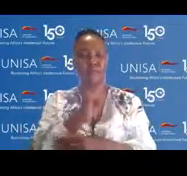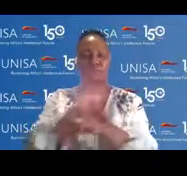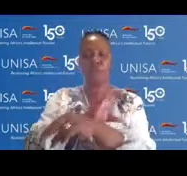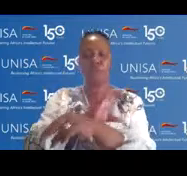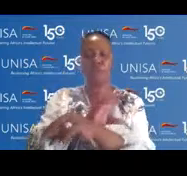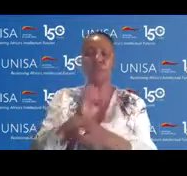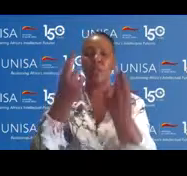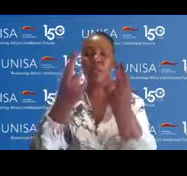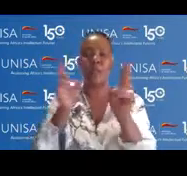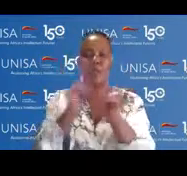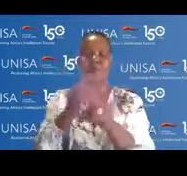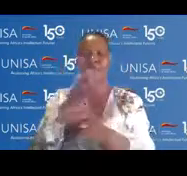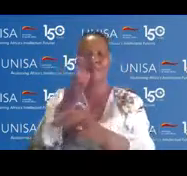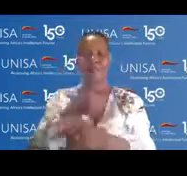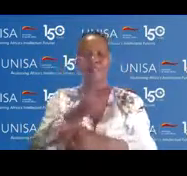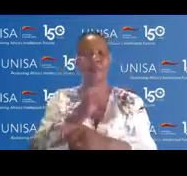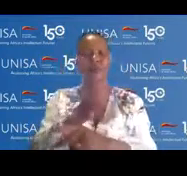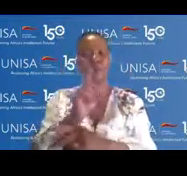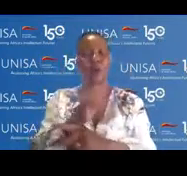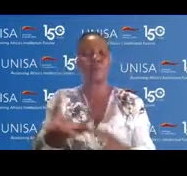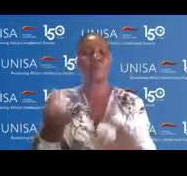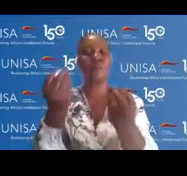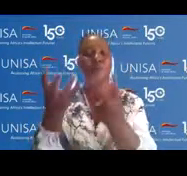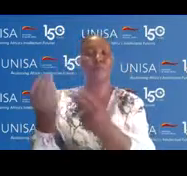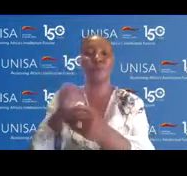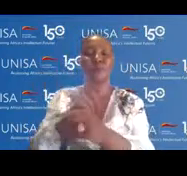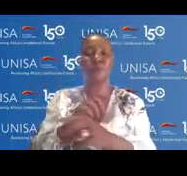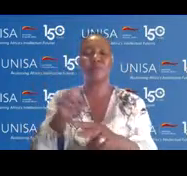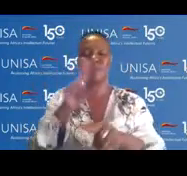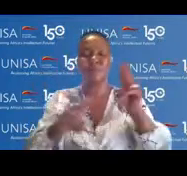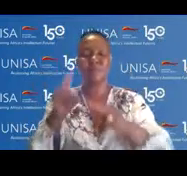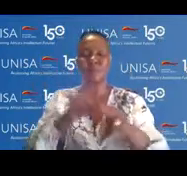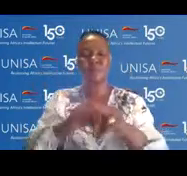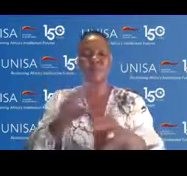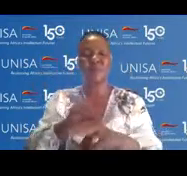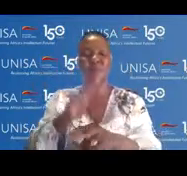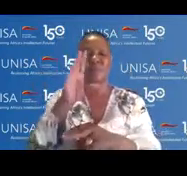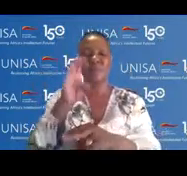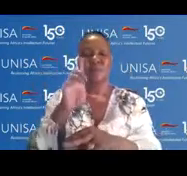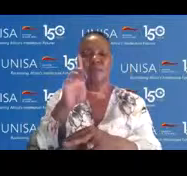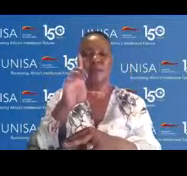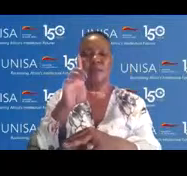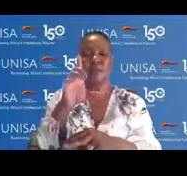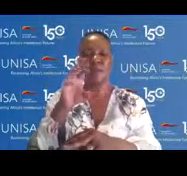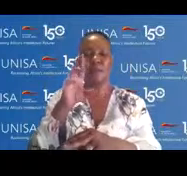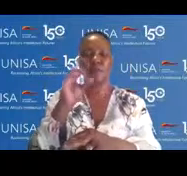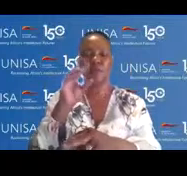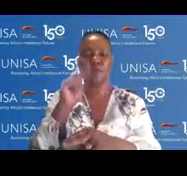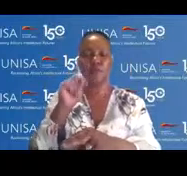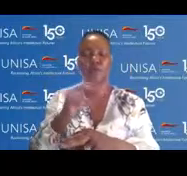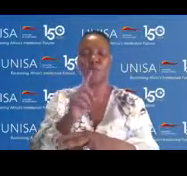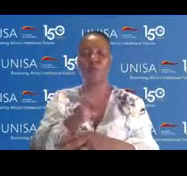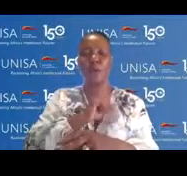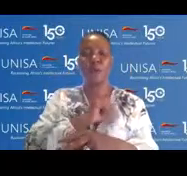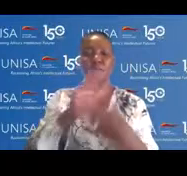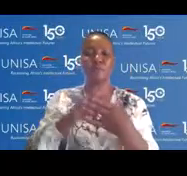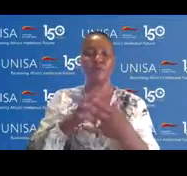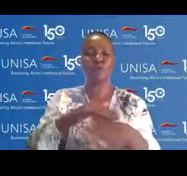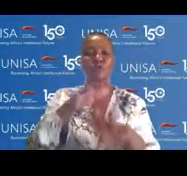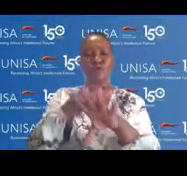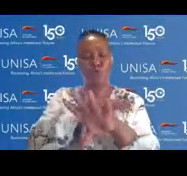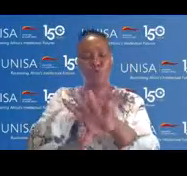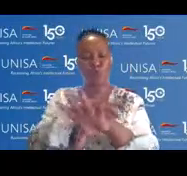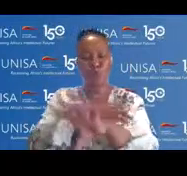is what I've got, and immediately when I check and I see Celeron, I just want to jump out the window because it's really going to be slow. It's not going to